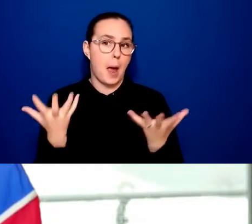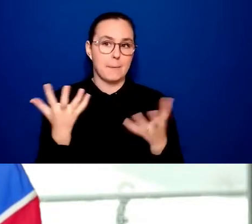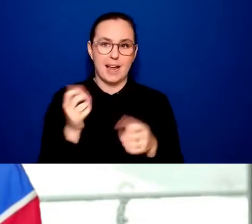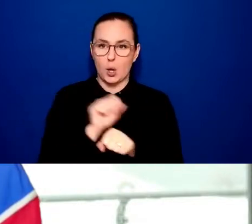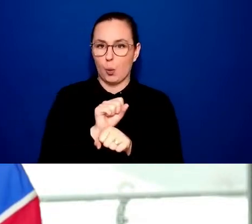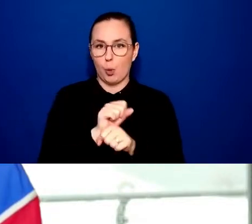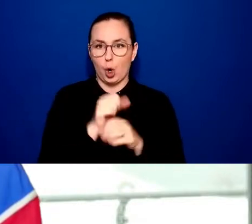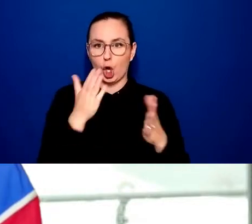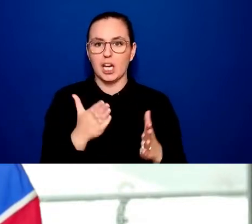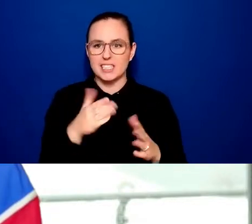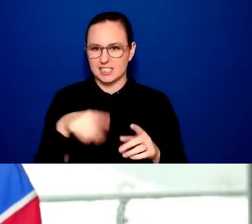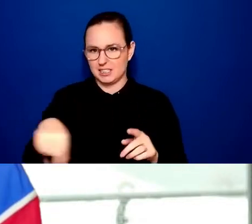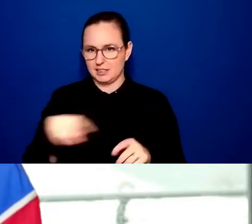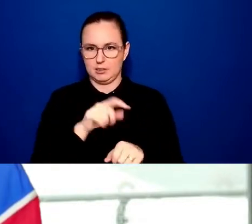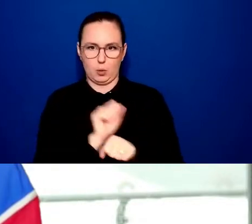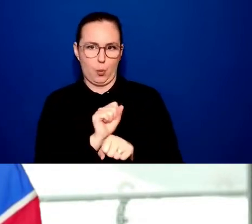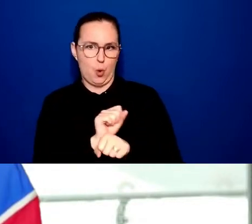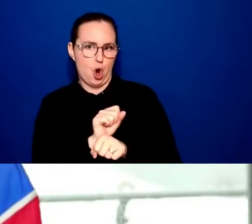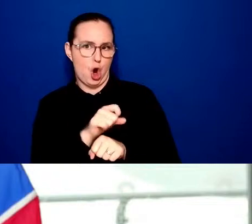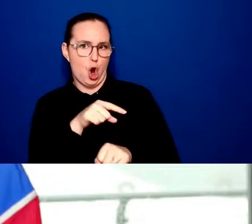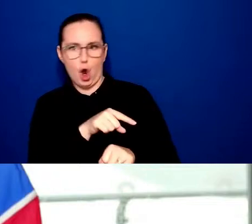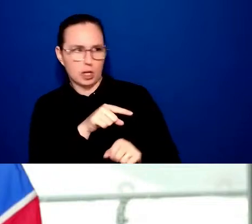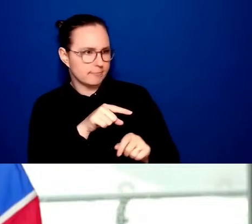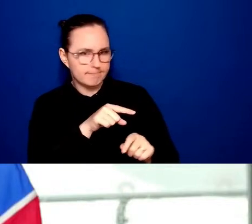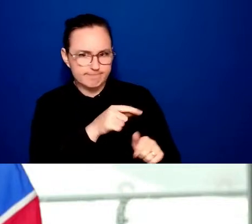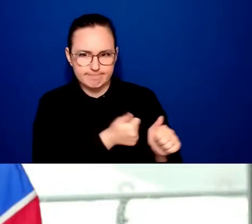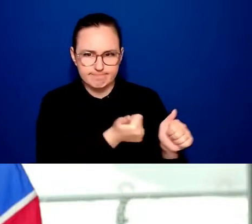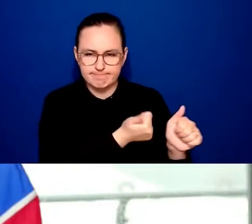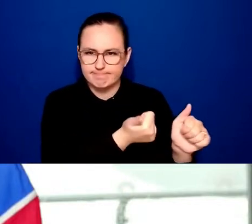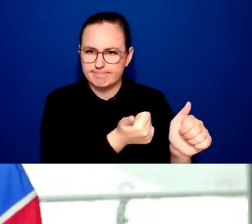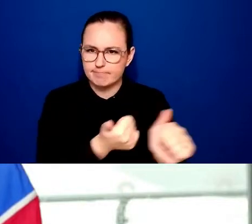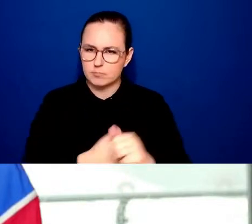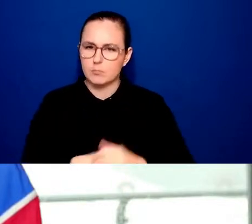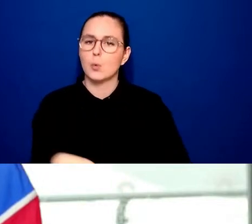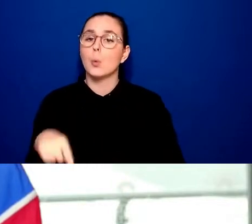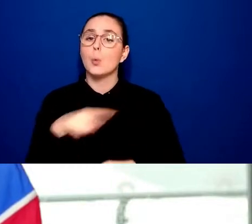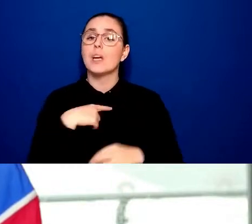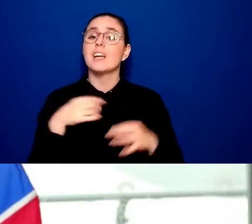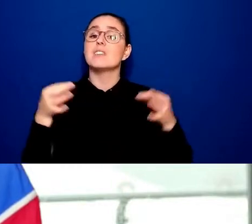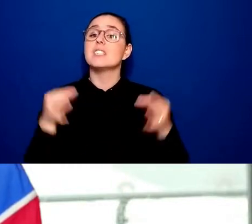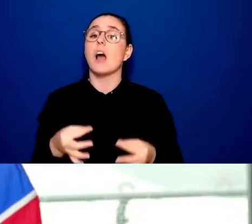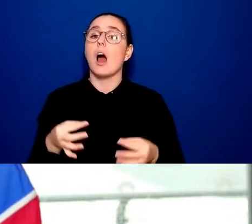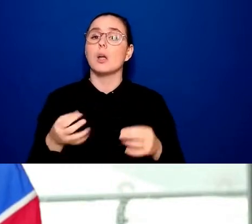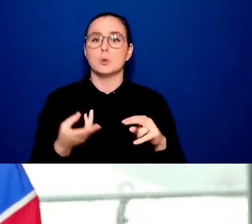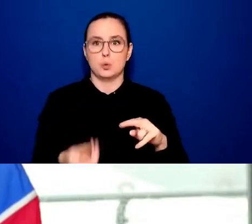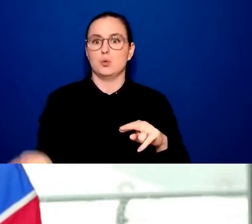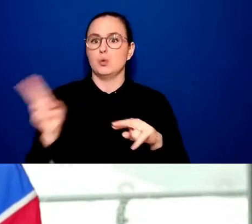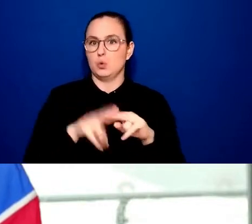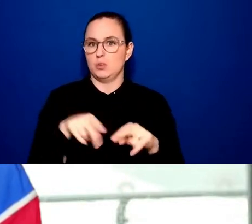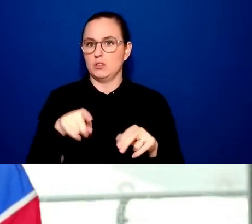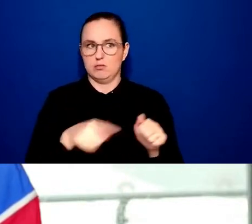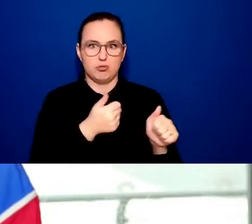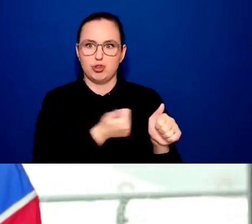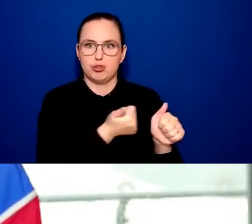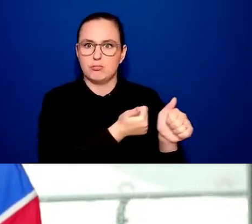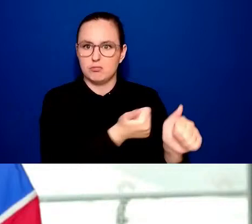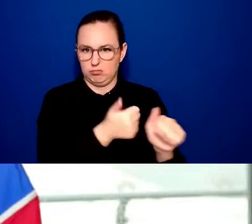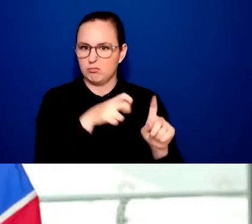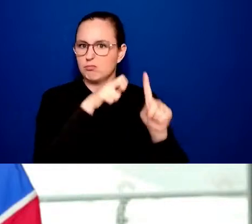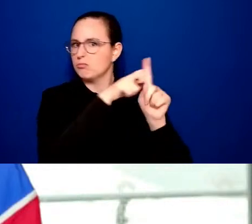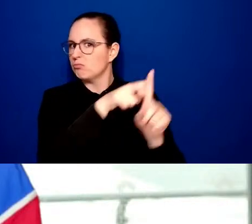the decisions that were made to increase and significantly increase our contact tracing capacity in August of September